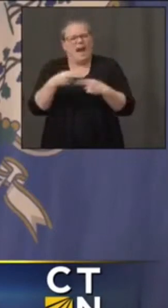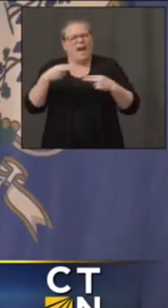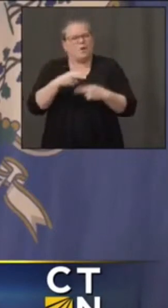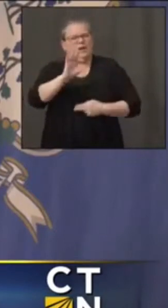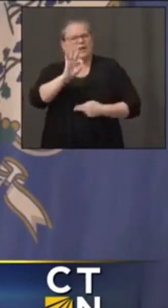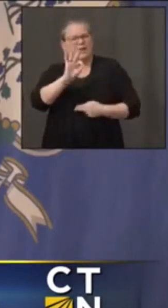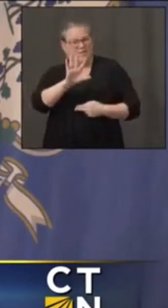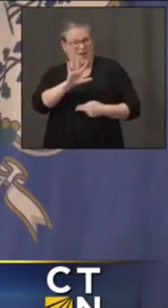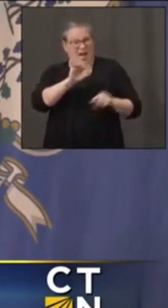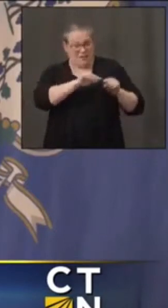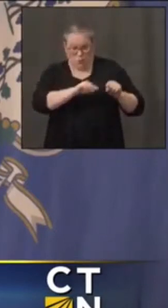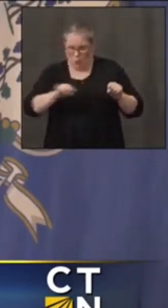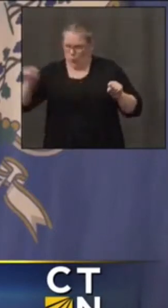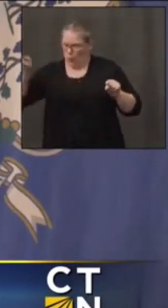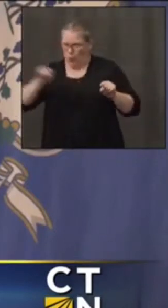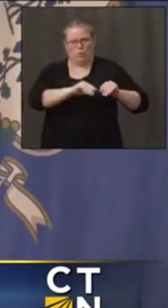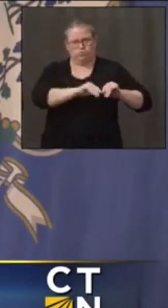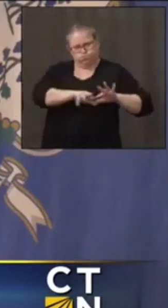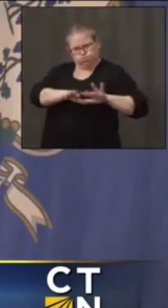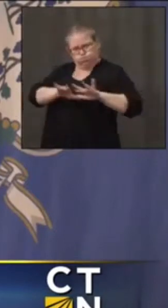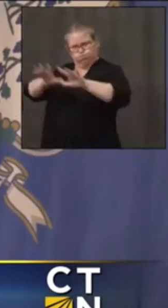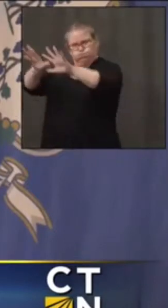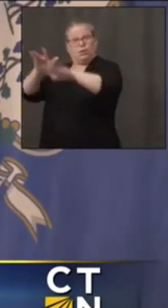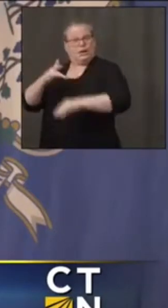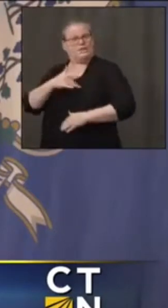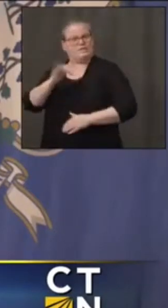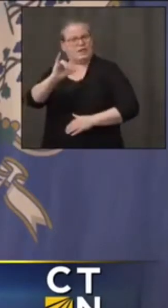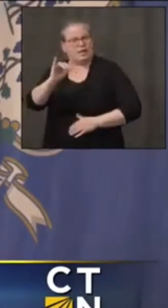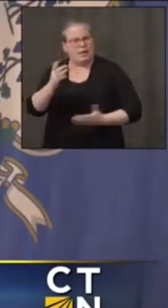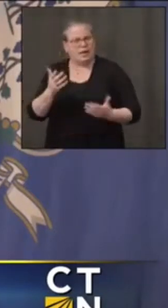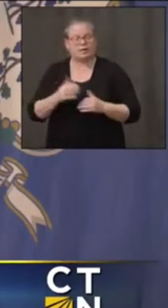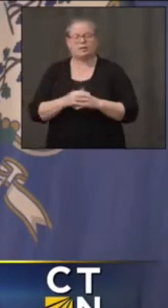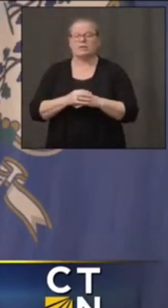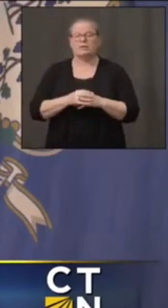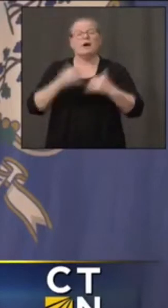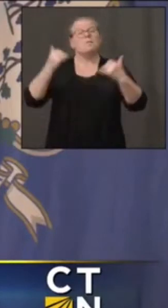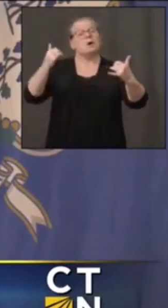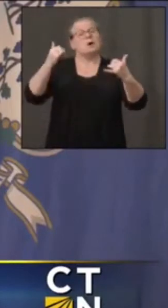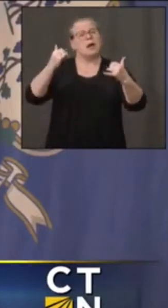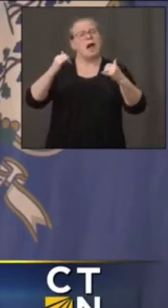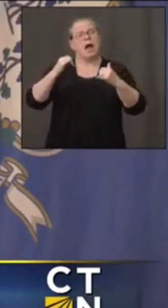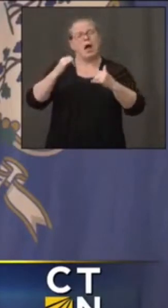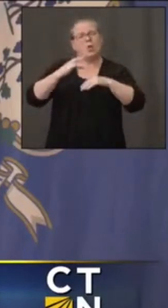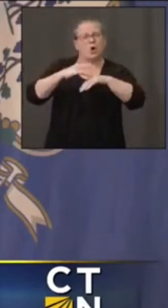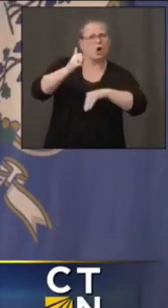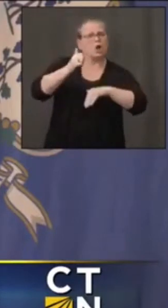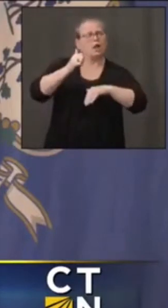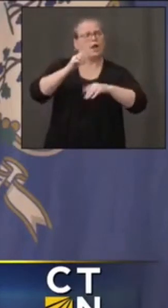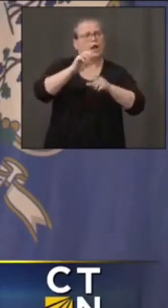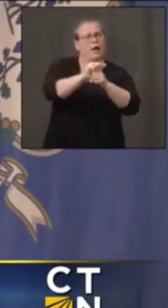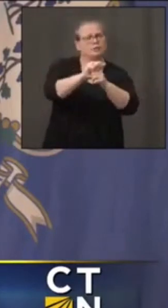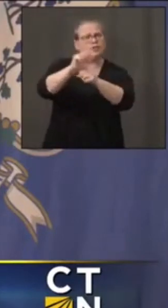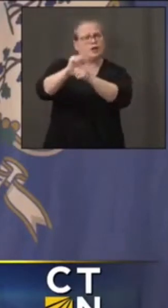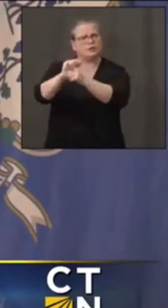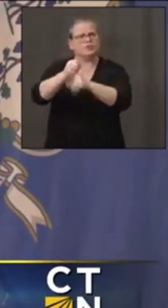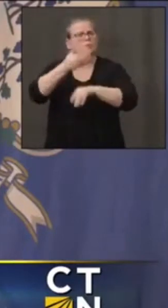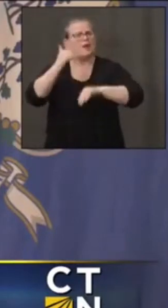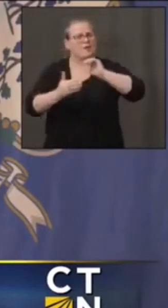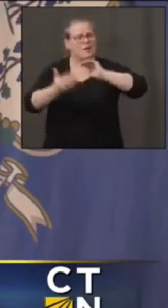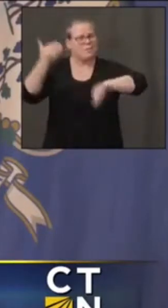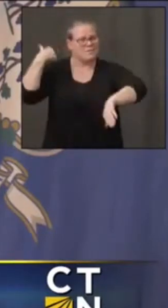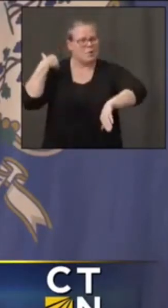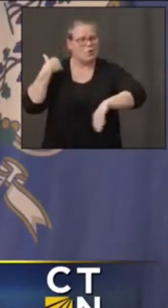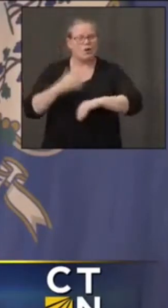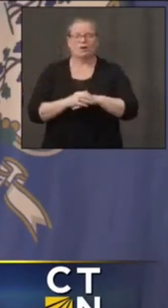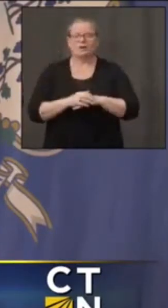have early detection is much better, as Dr. Murphy was saying before. We've got more capacity,